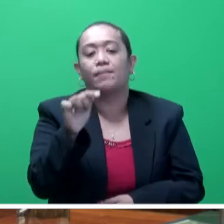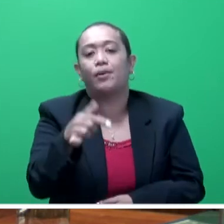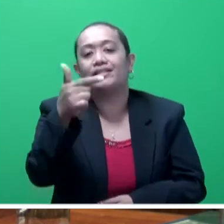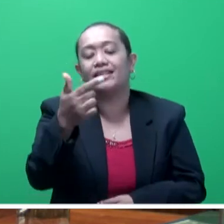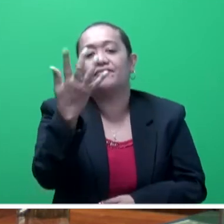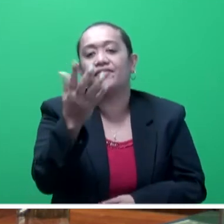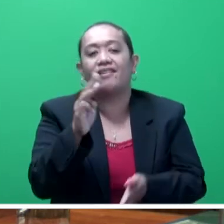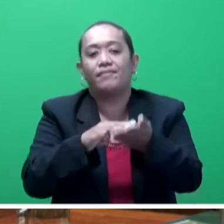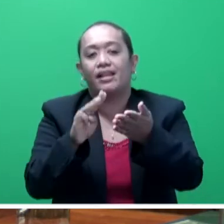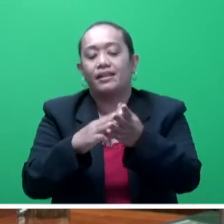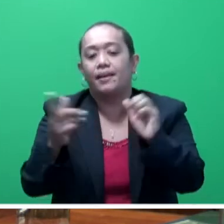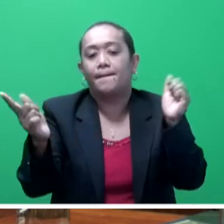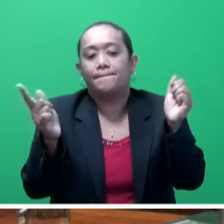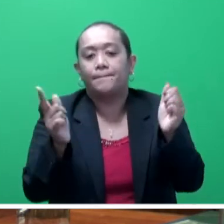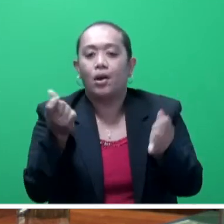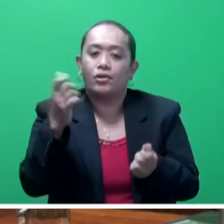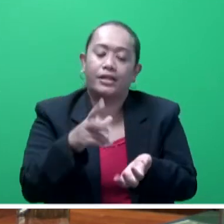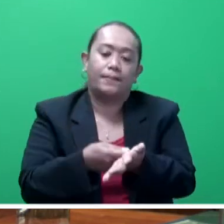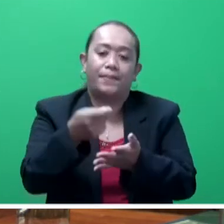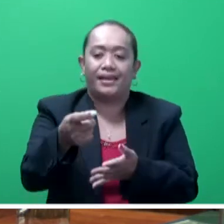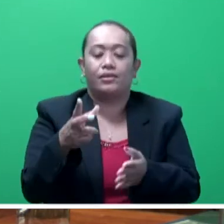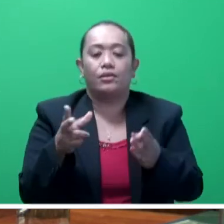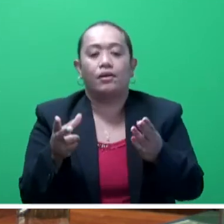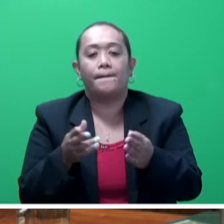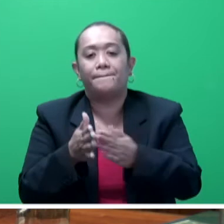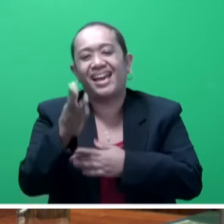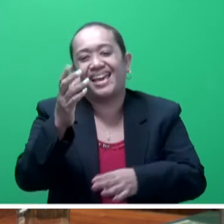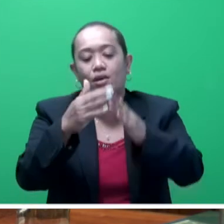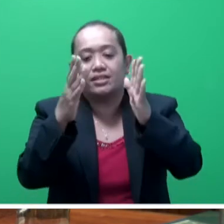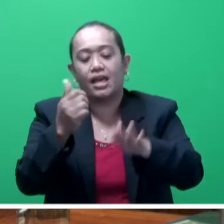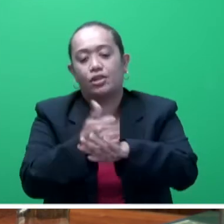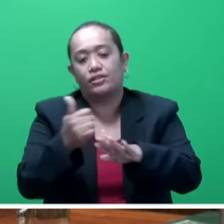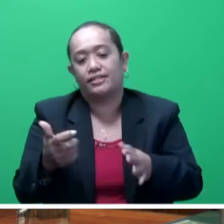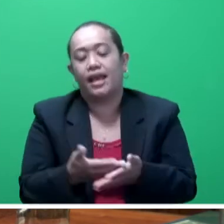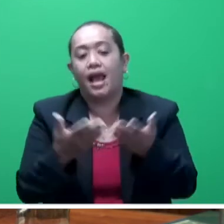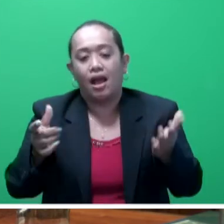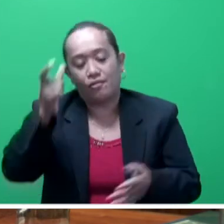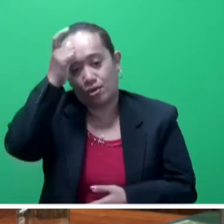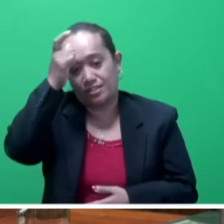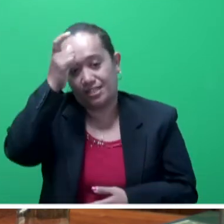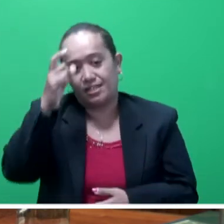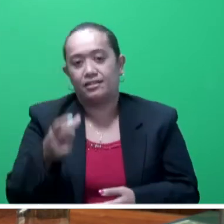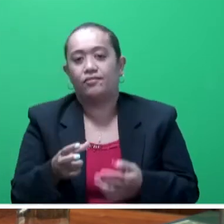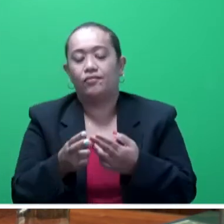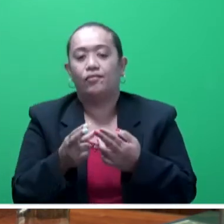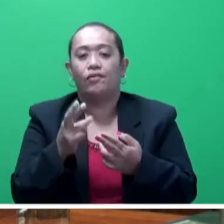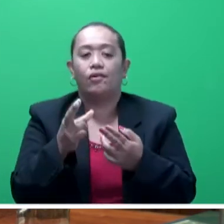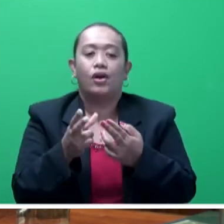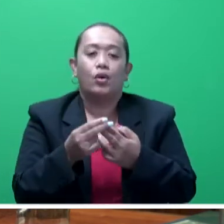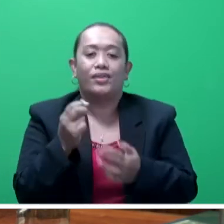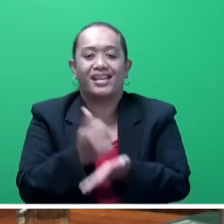Housing Authority. There are currently 40 applications being considered for assistance by the Housing Authority.